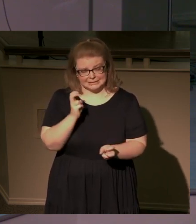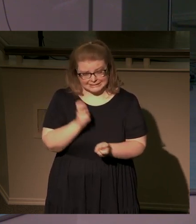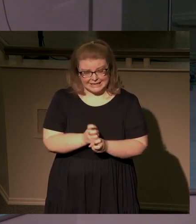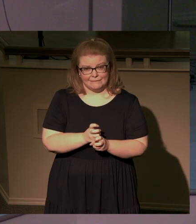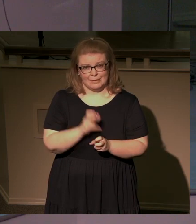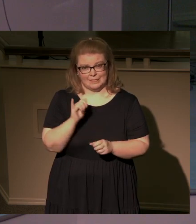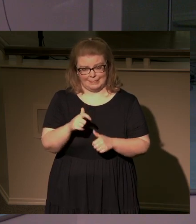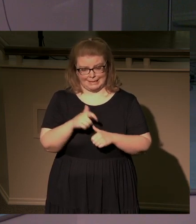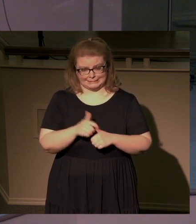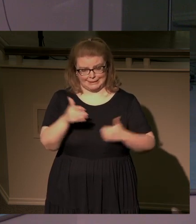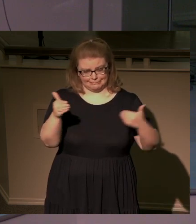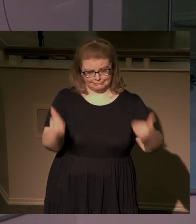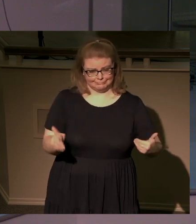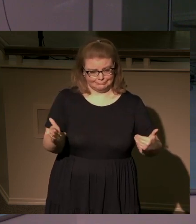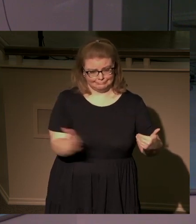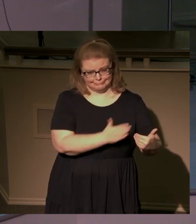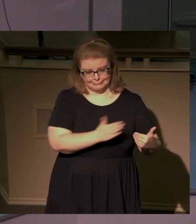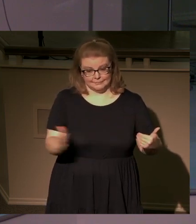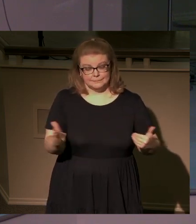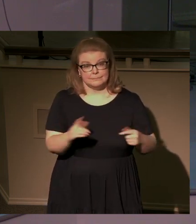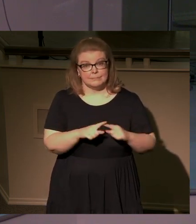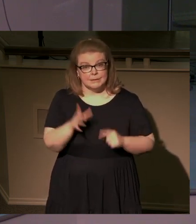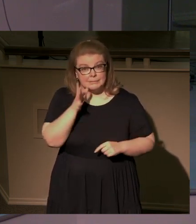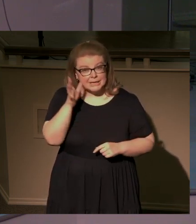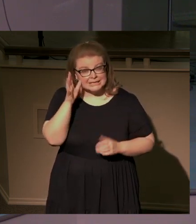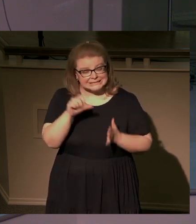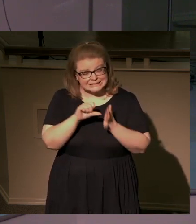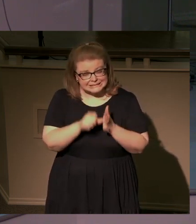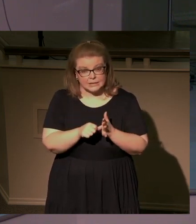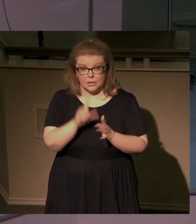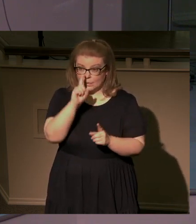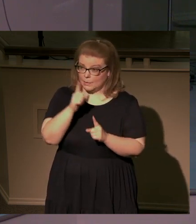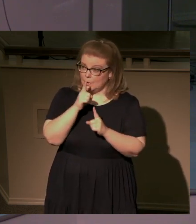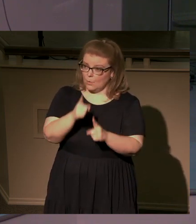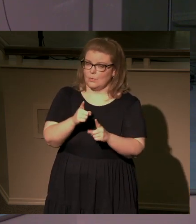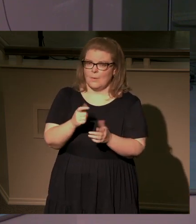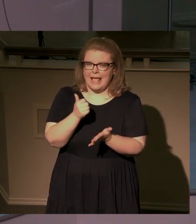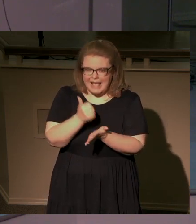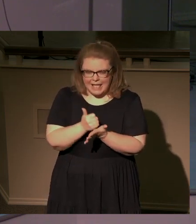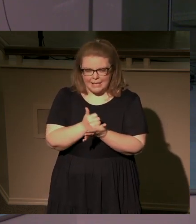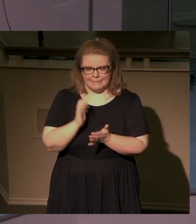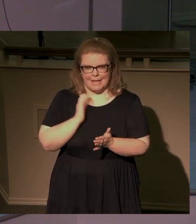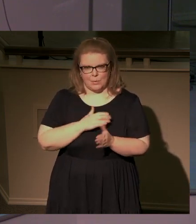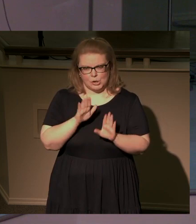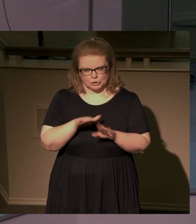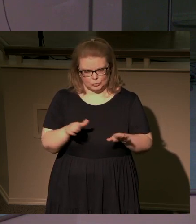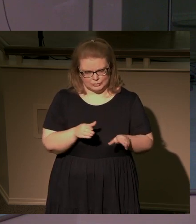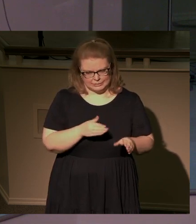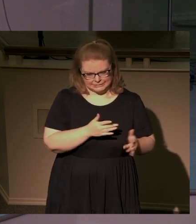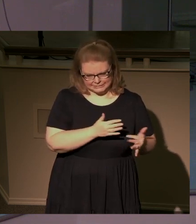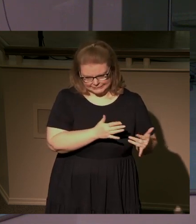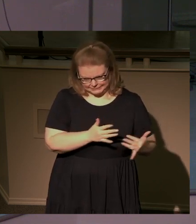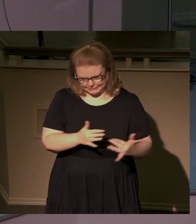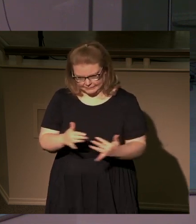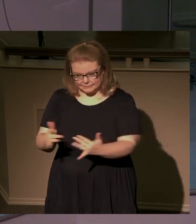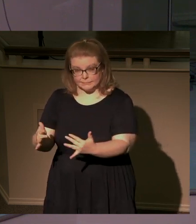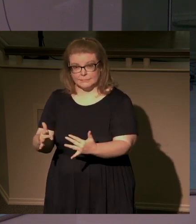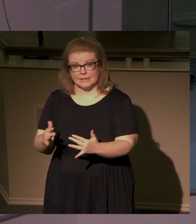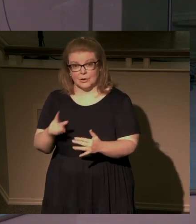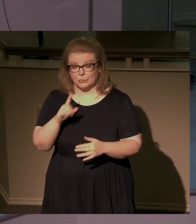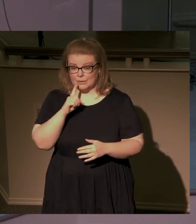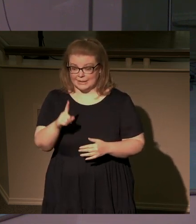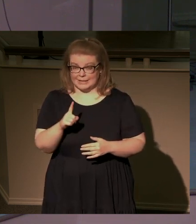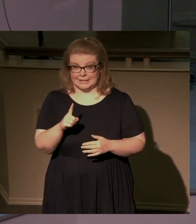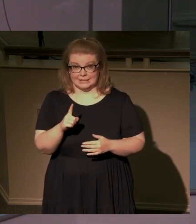but parents, I'm telling you, the goal is to help your kids jump the gap. And it's helpless as a parent to watch them